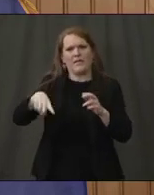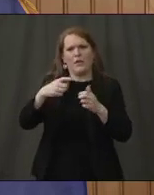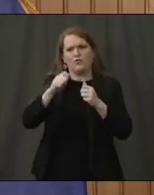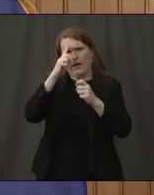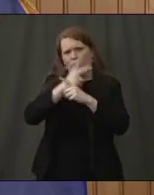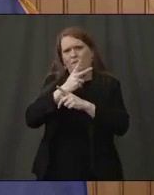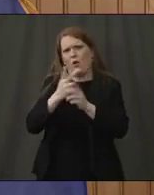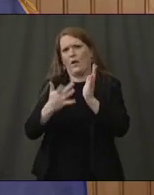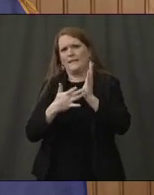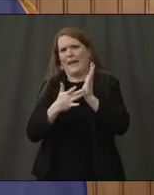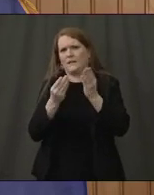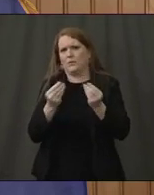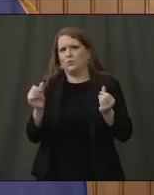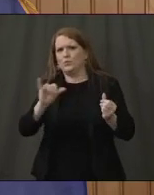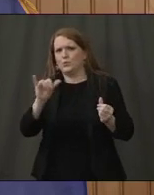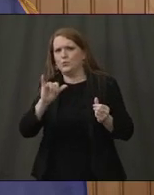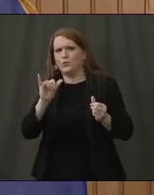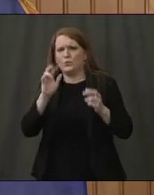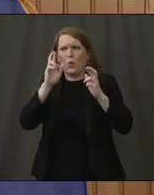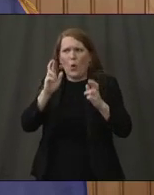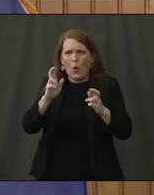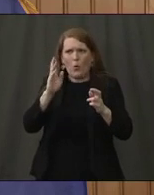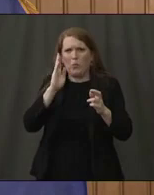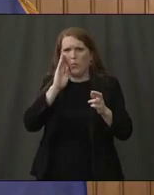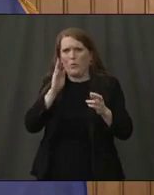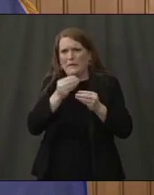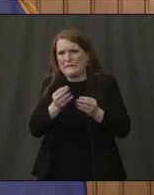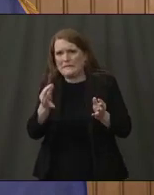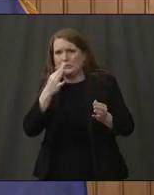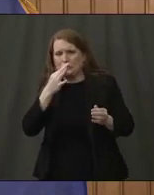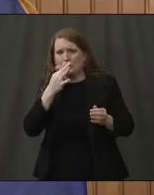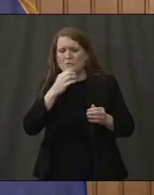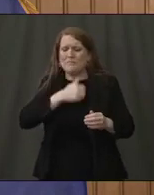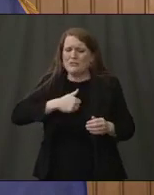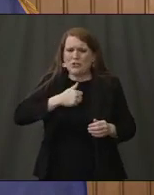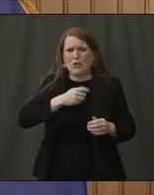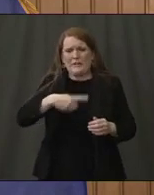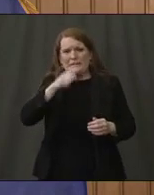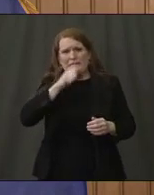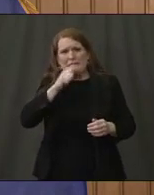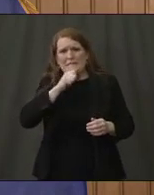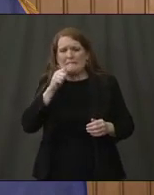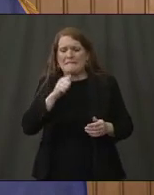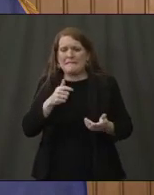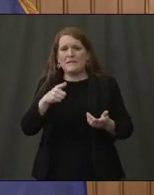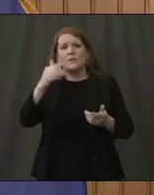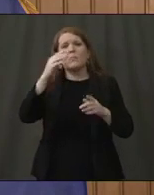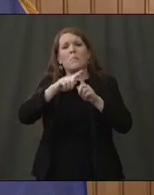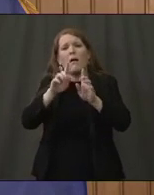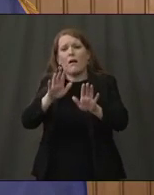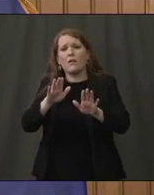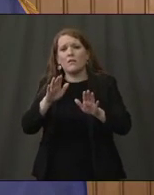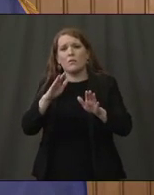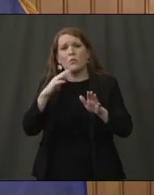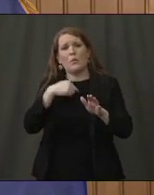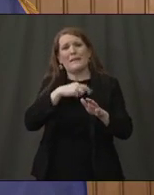checks out in short order. I'm sorry you have to bear with us. As you know before, everything is retroactive, so nobody's, just because we're slower